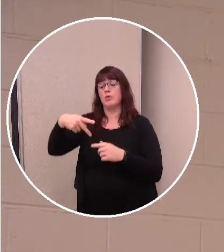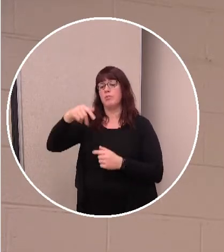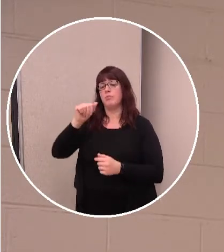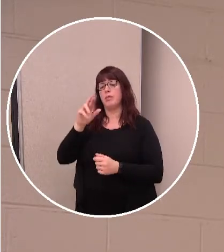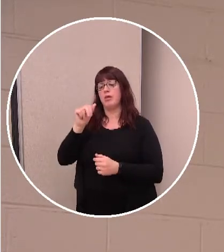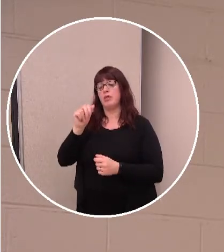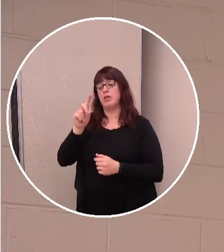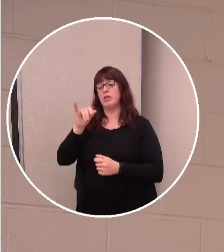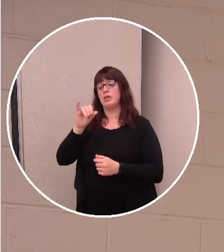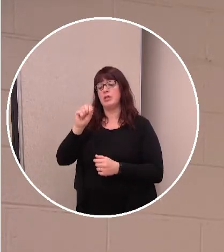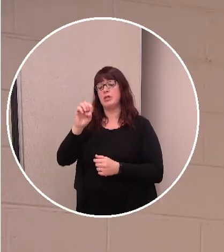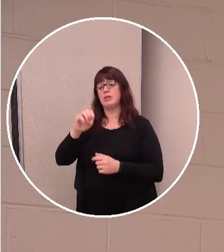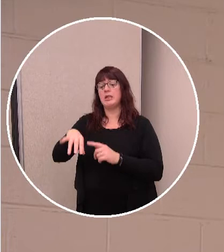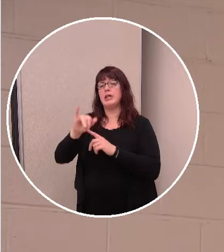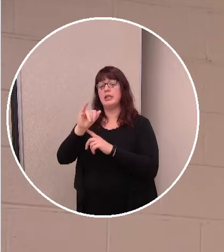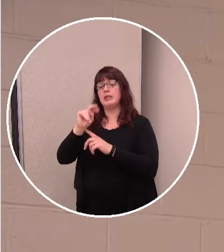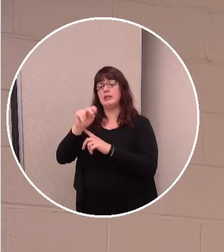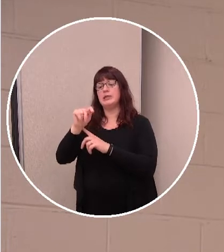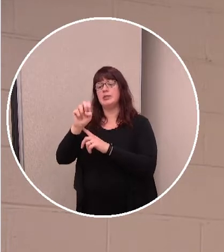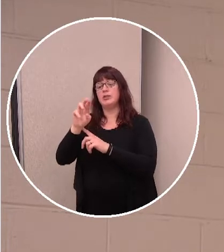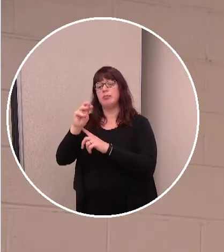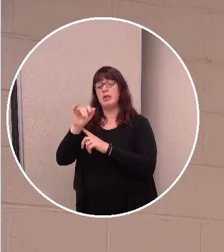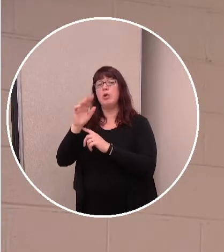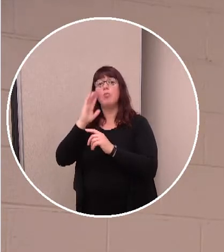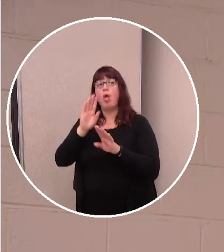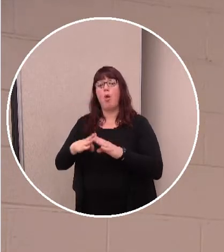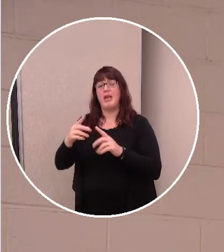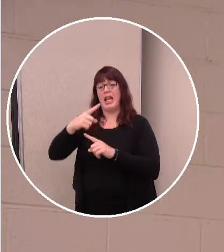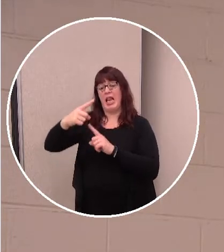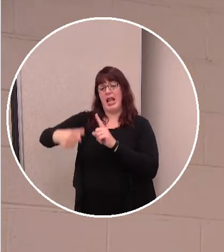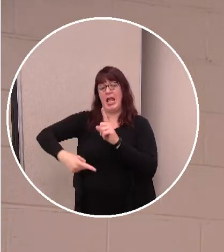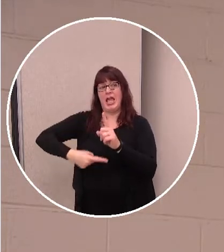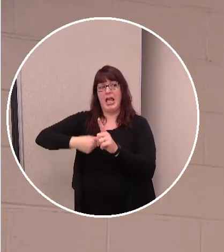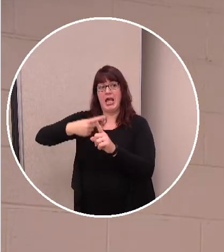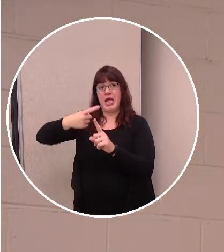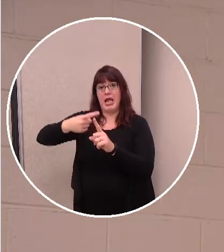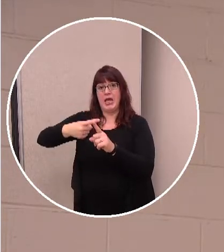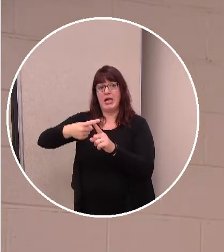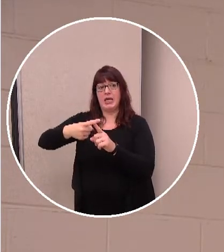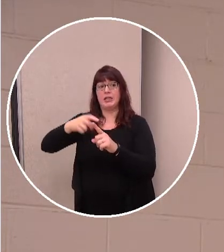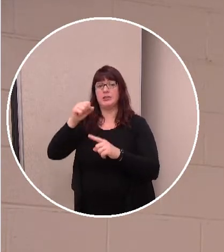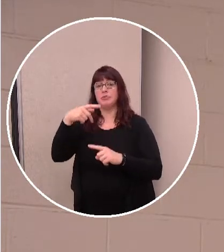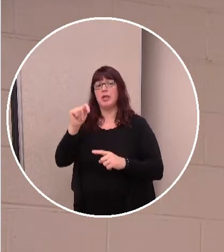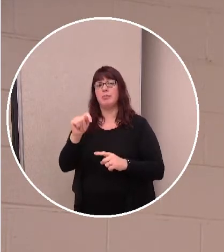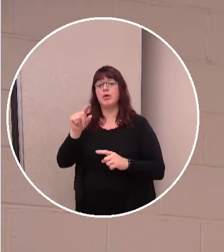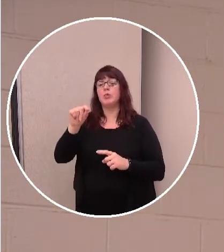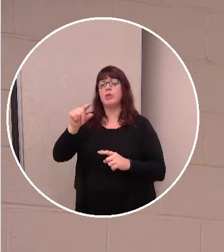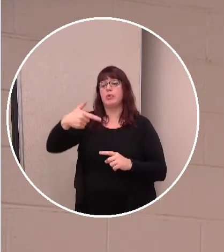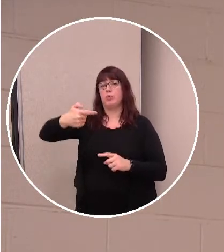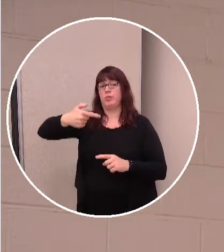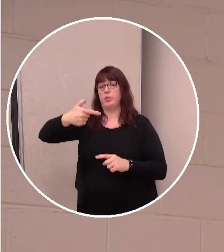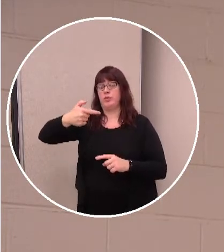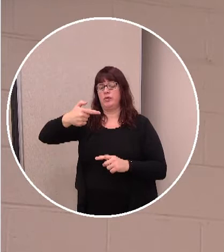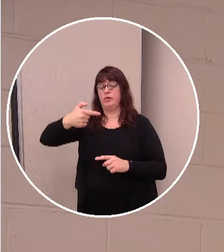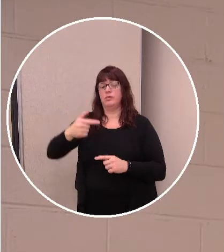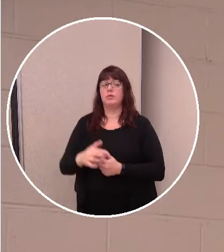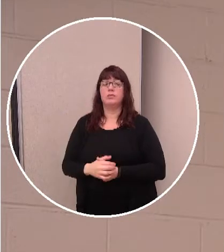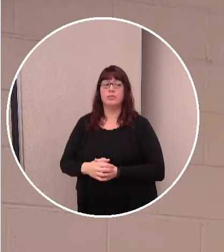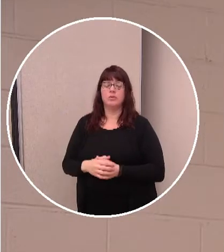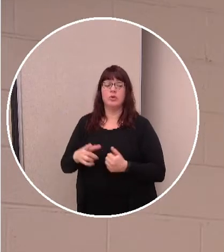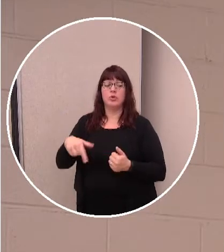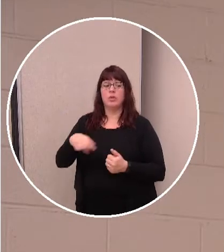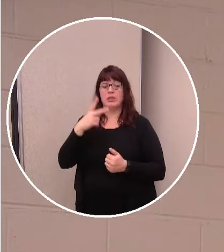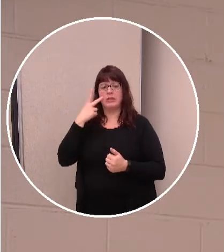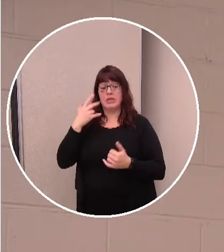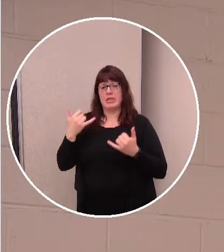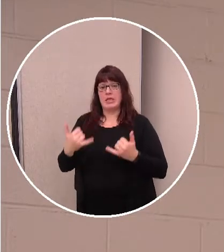is set to open in September of 2021. Here we see the current